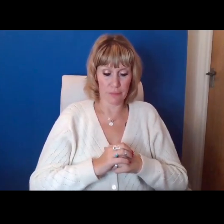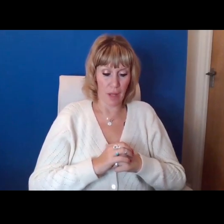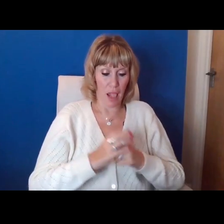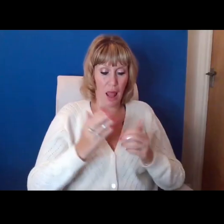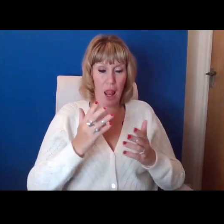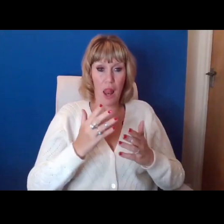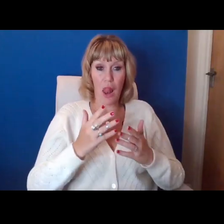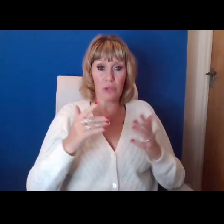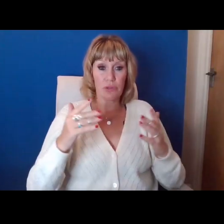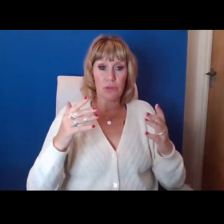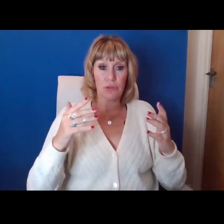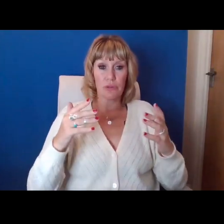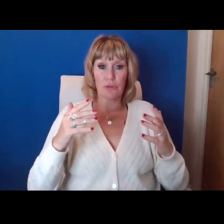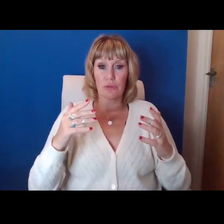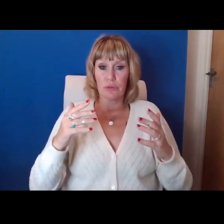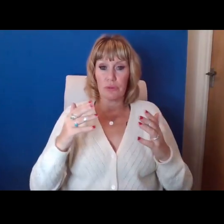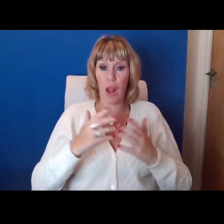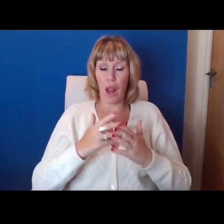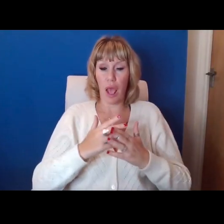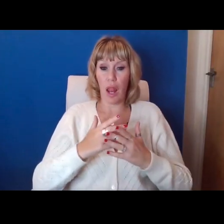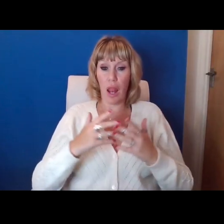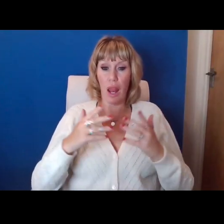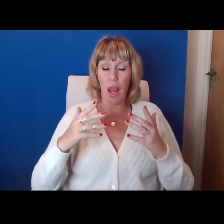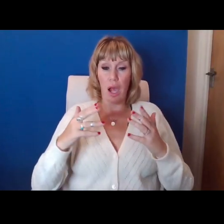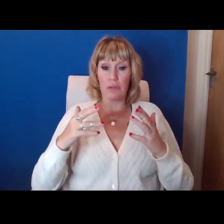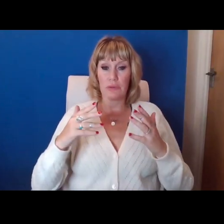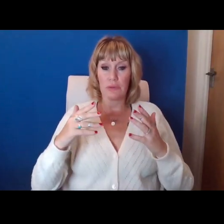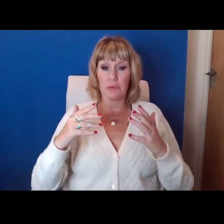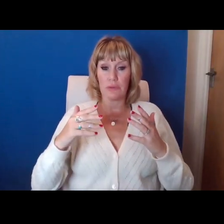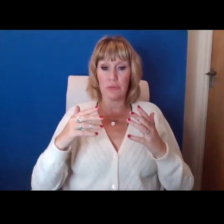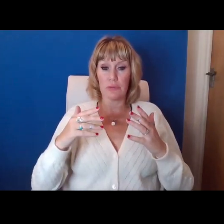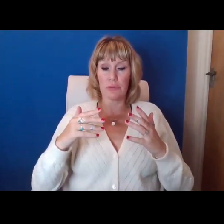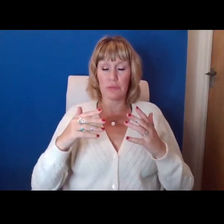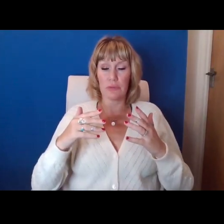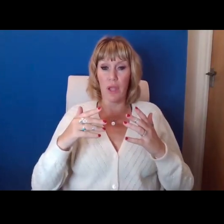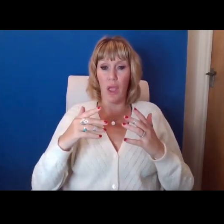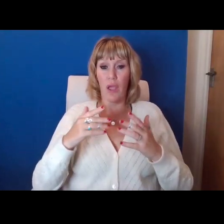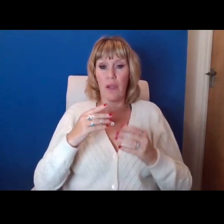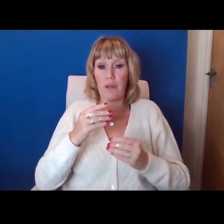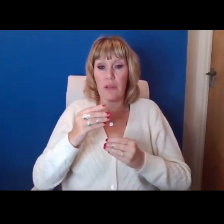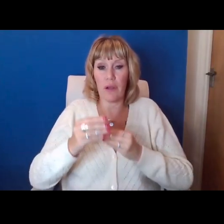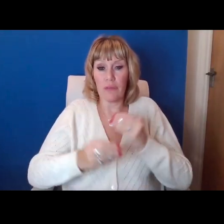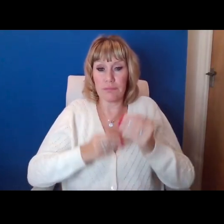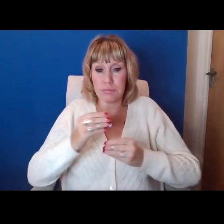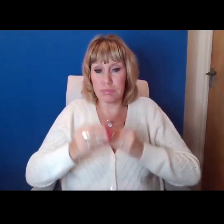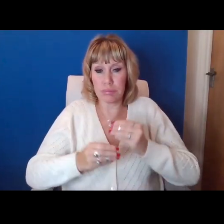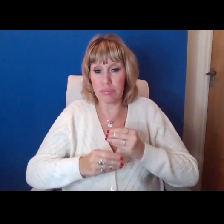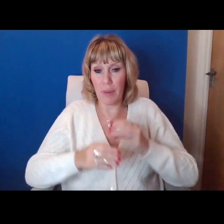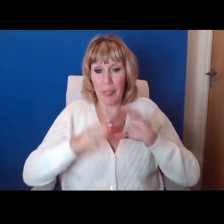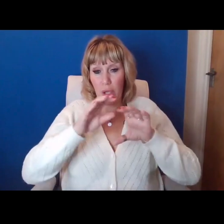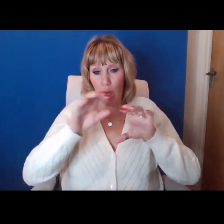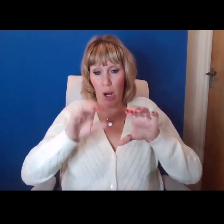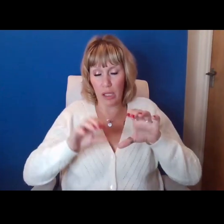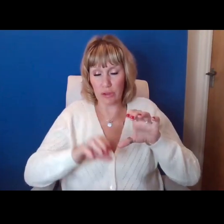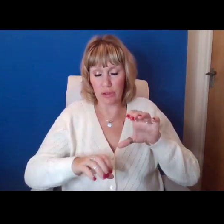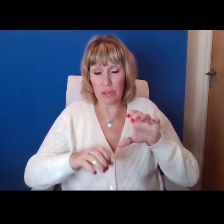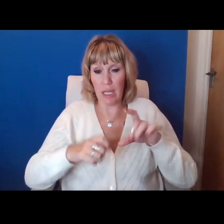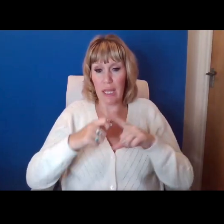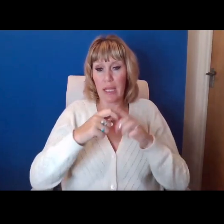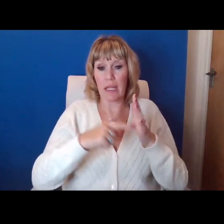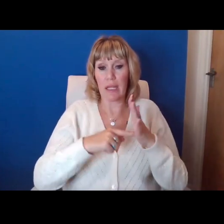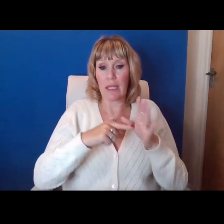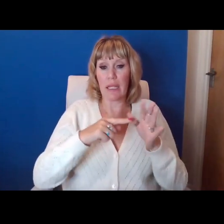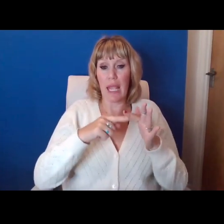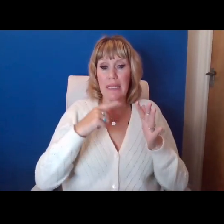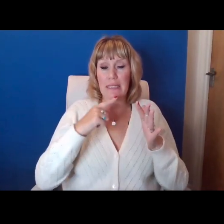lots of lots of comebacks on the collage. Meg says Kate Lavery's is